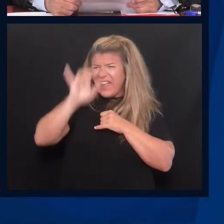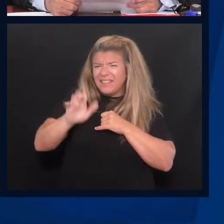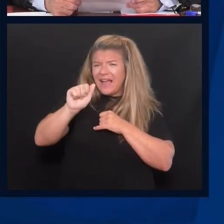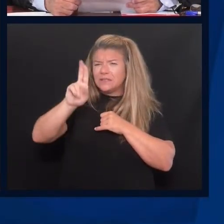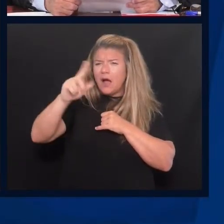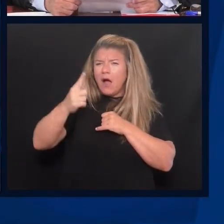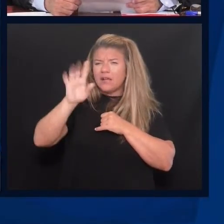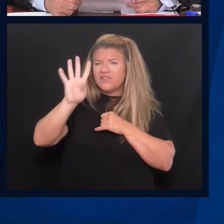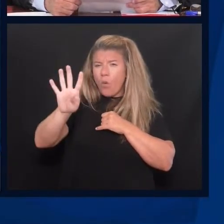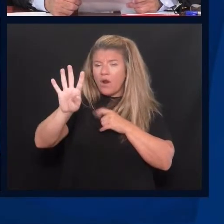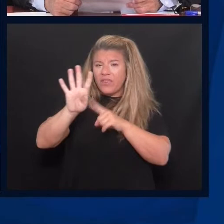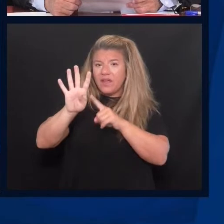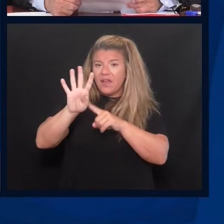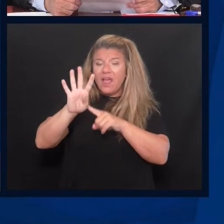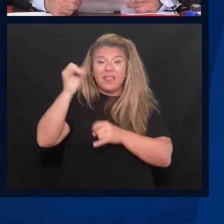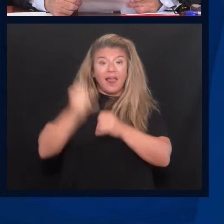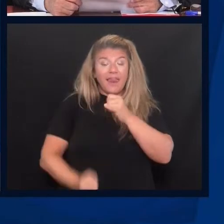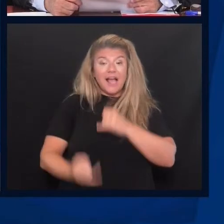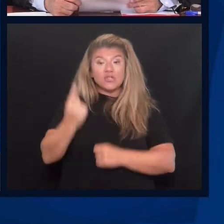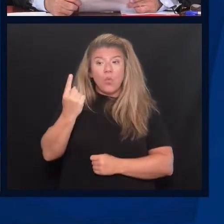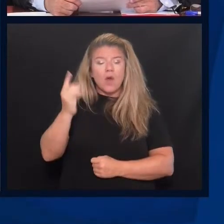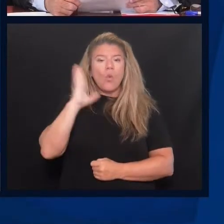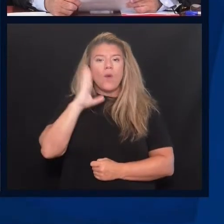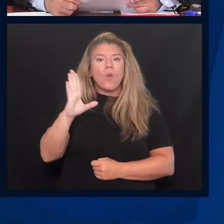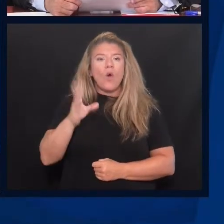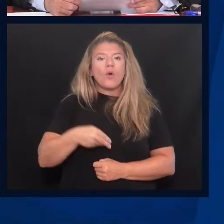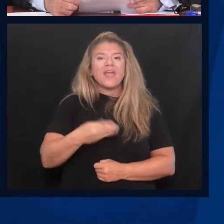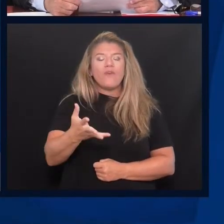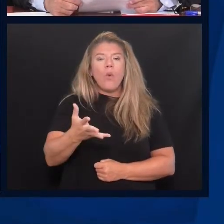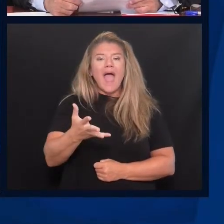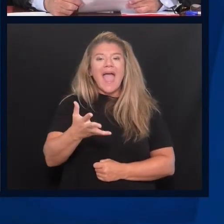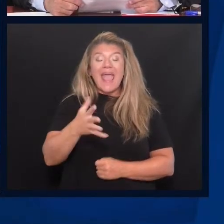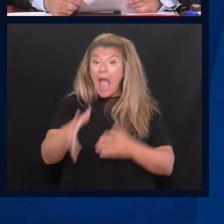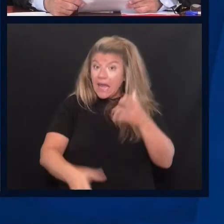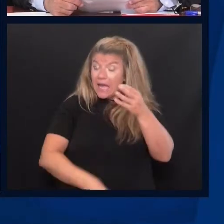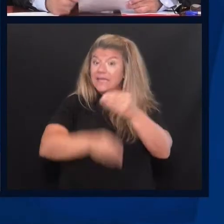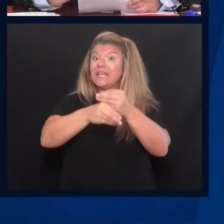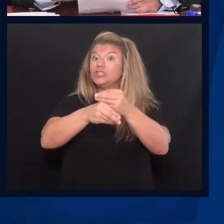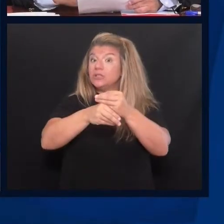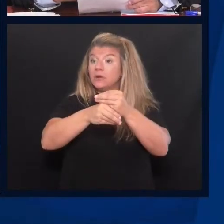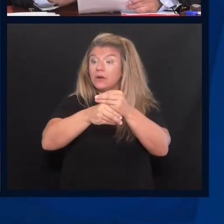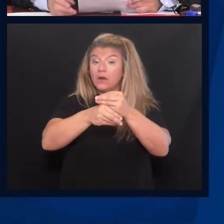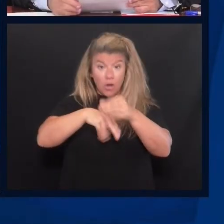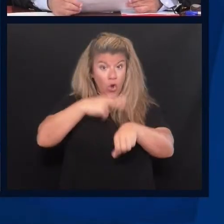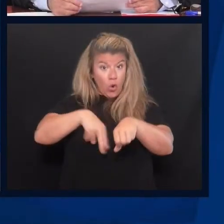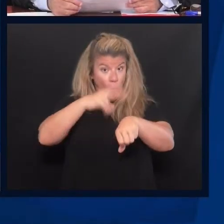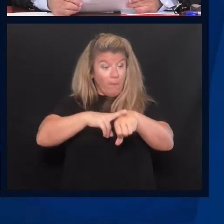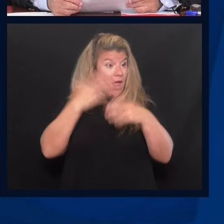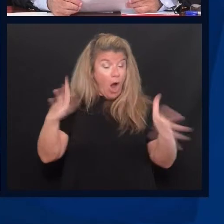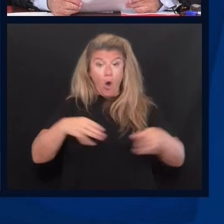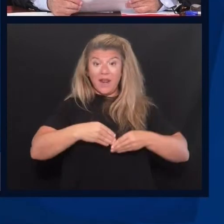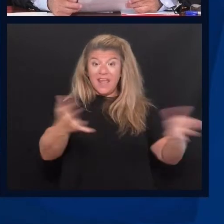4th, I believe, on our last drawing we're going to give away, in addition to what we're normally giving away, we're going to give away a